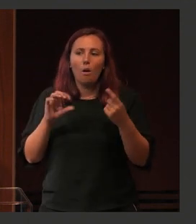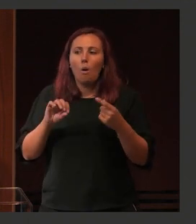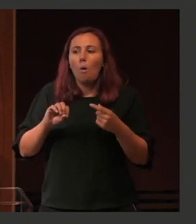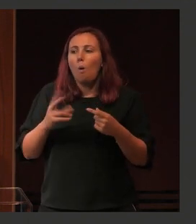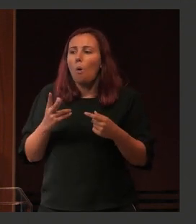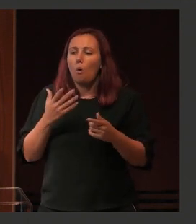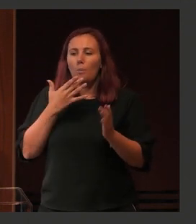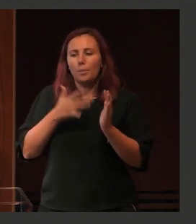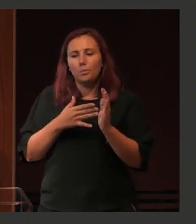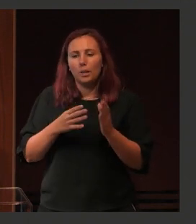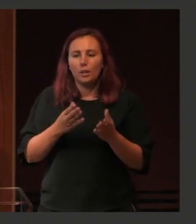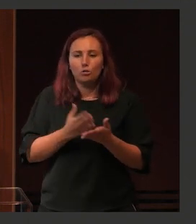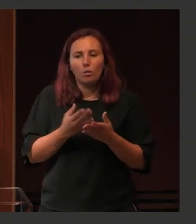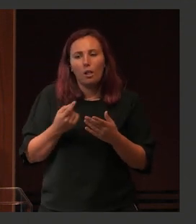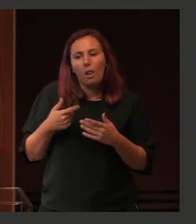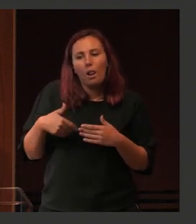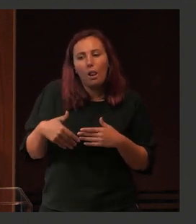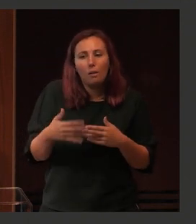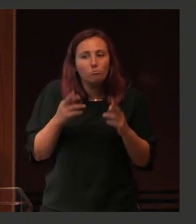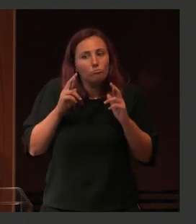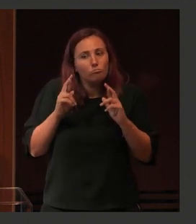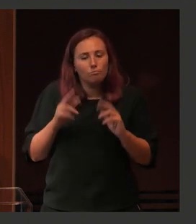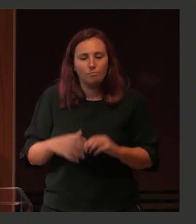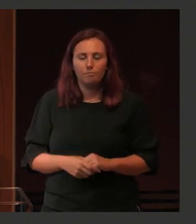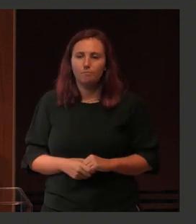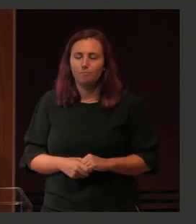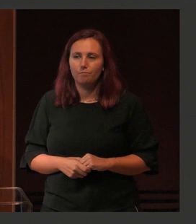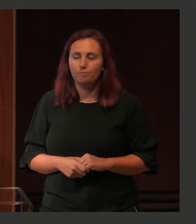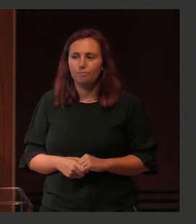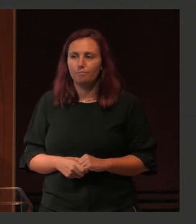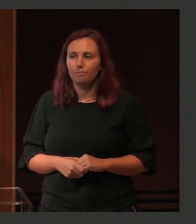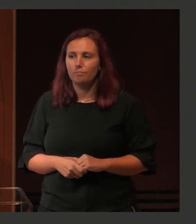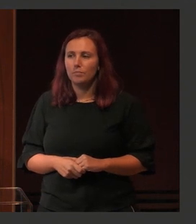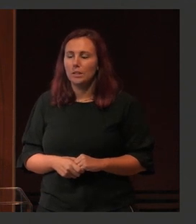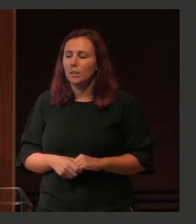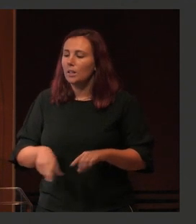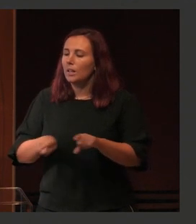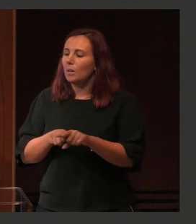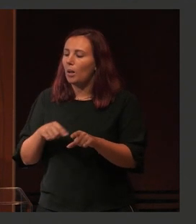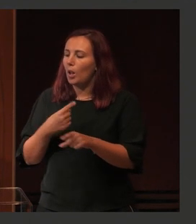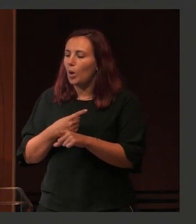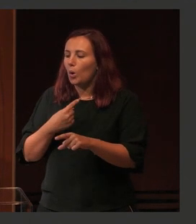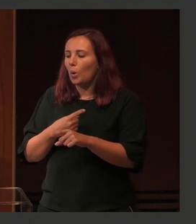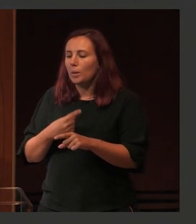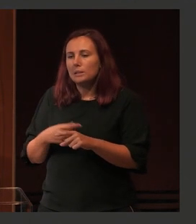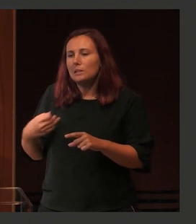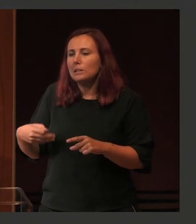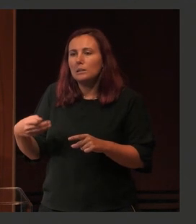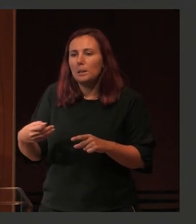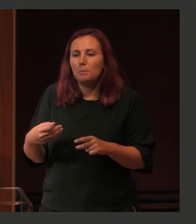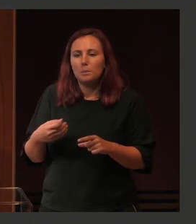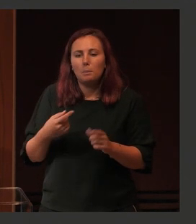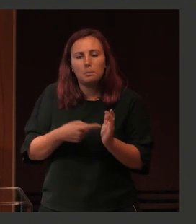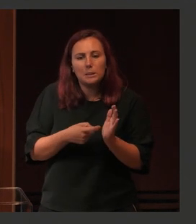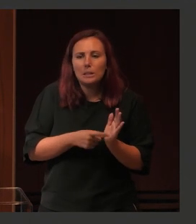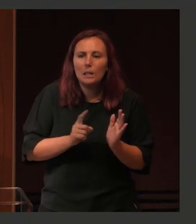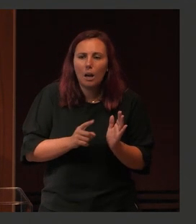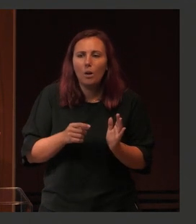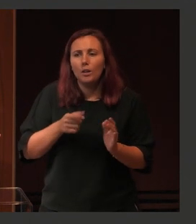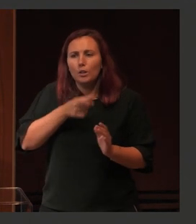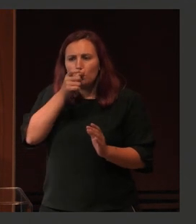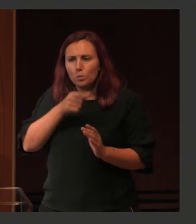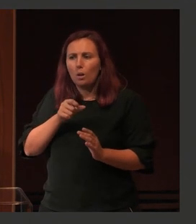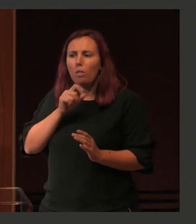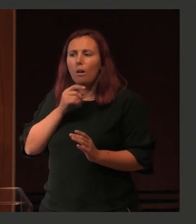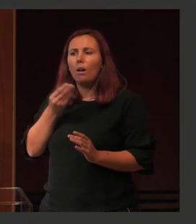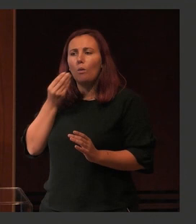soon. That is not necessary for all the time in a household, but people can lend out. You see, a lot of different